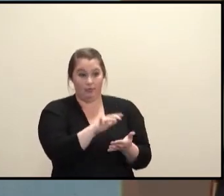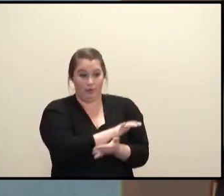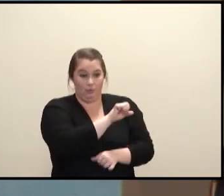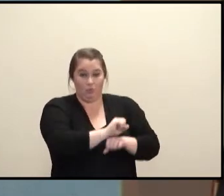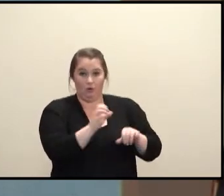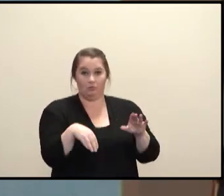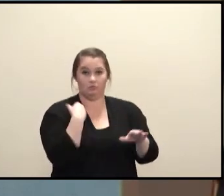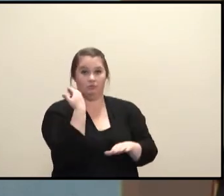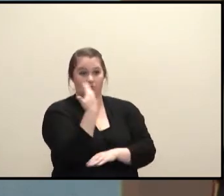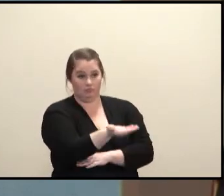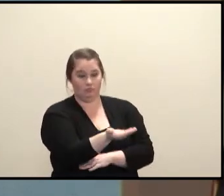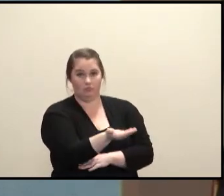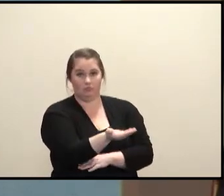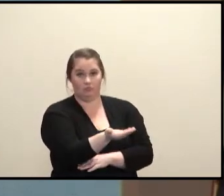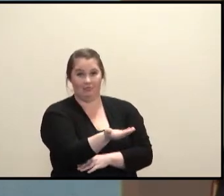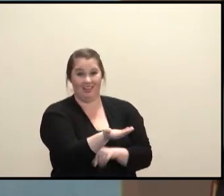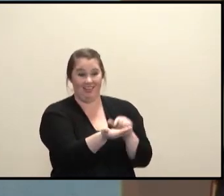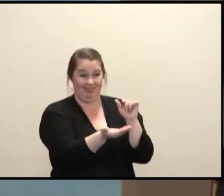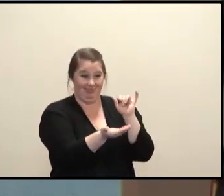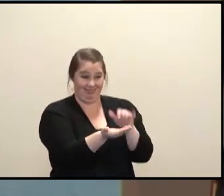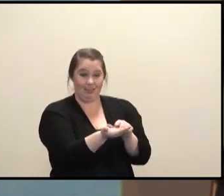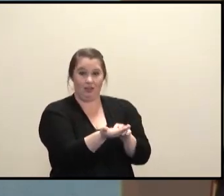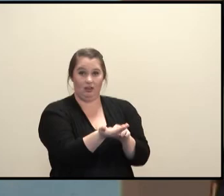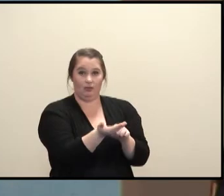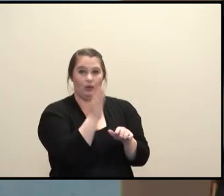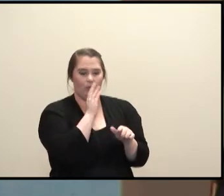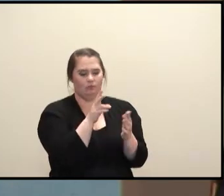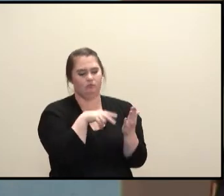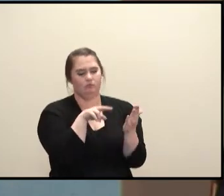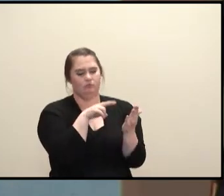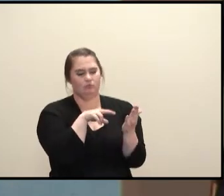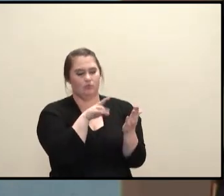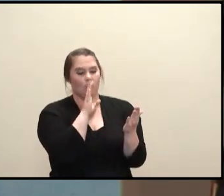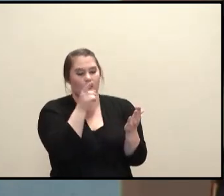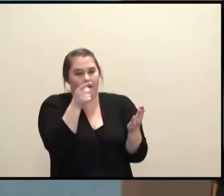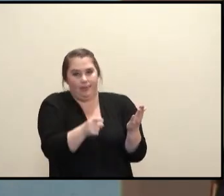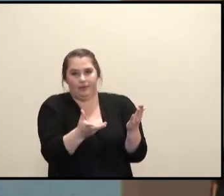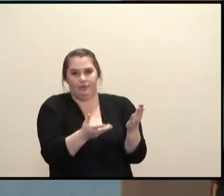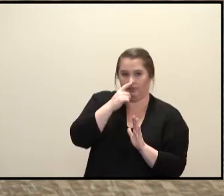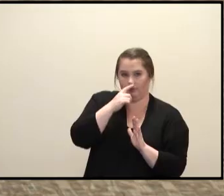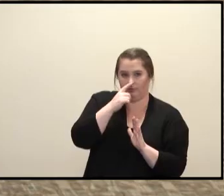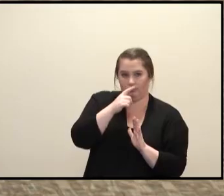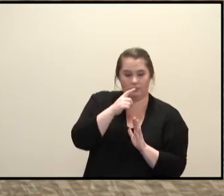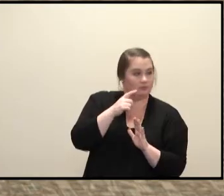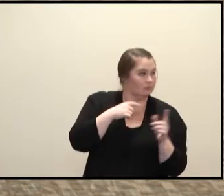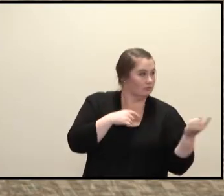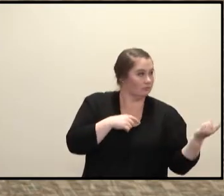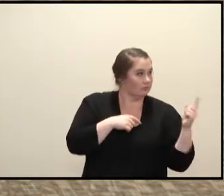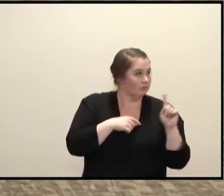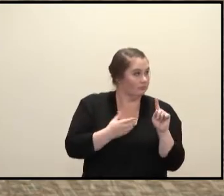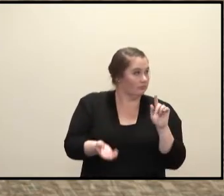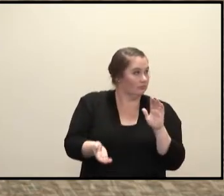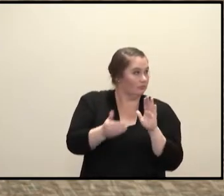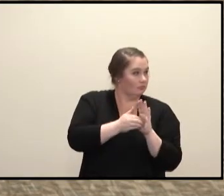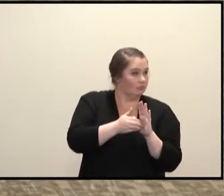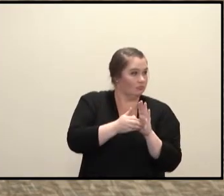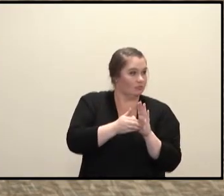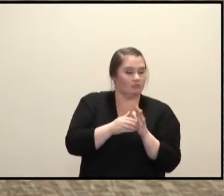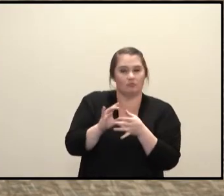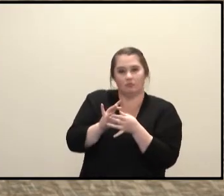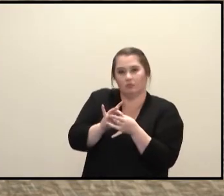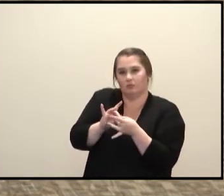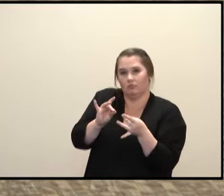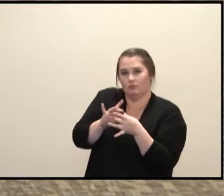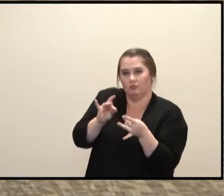they sent to you, that is how we judge what they are going to do. Yes. In public comment, it was said